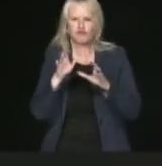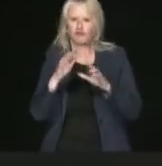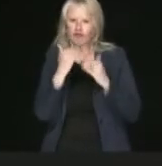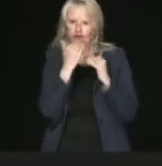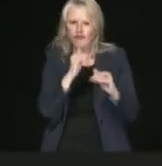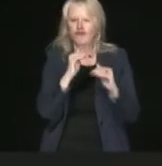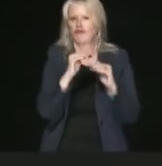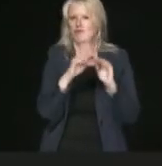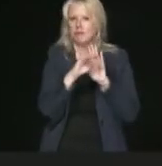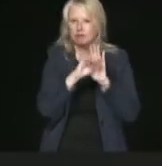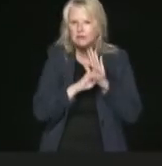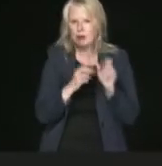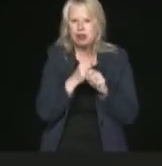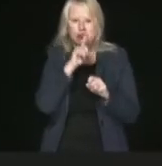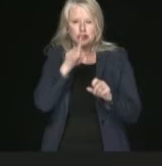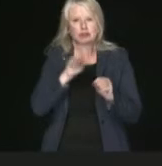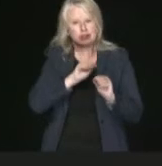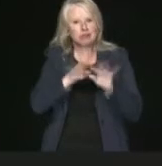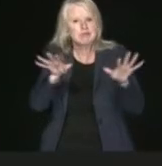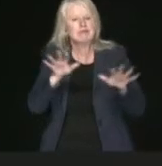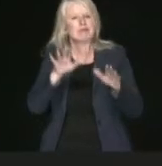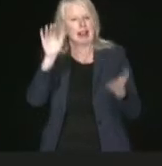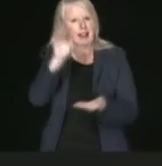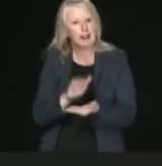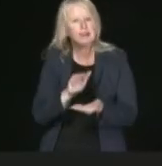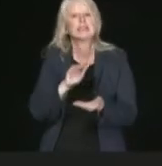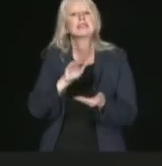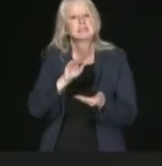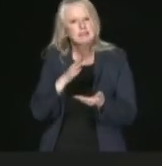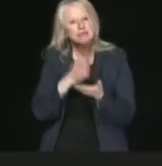impact and the shortest impact